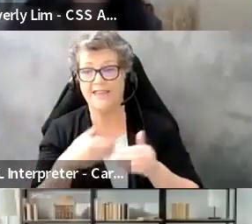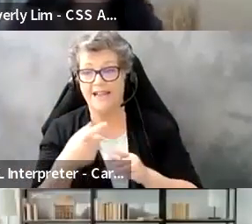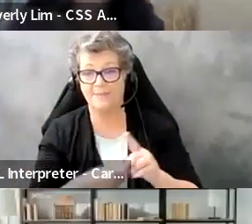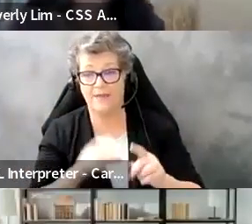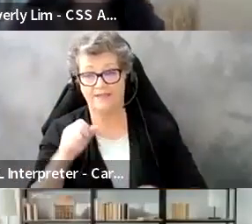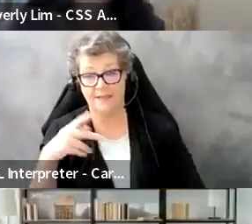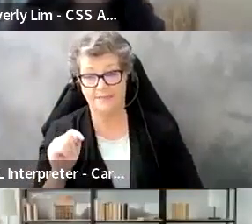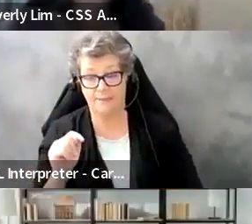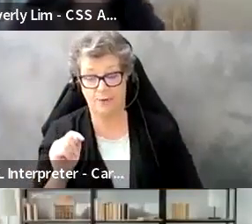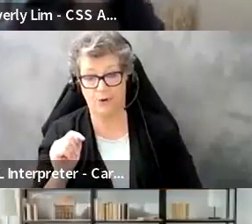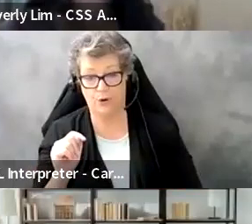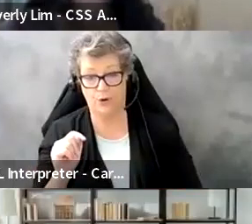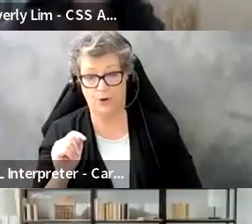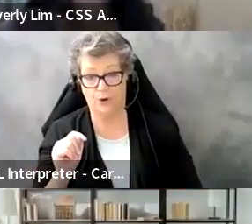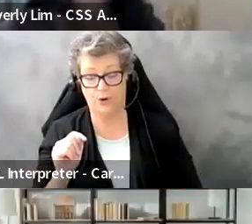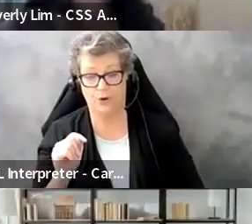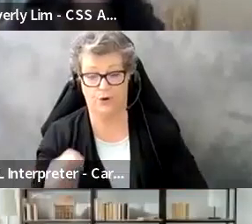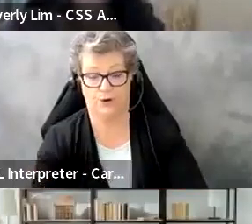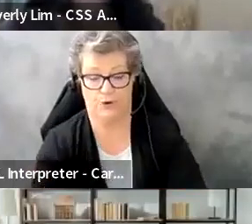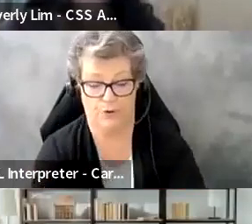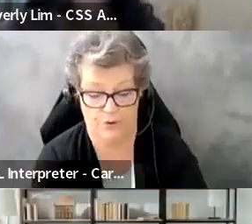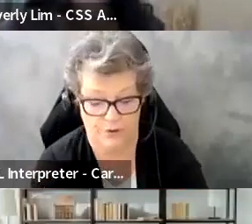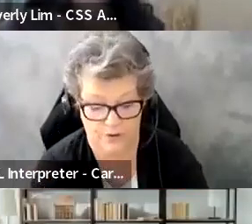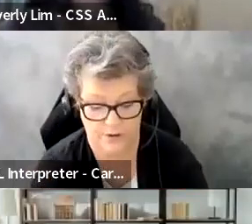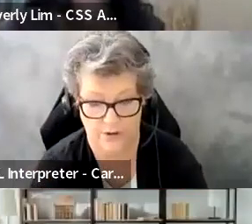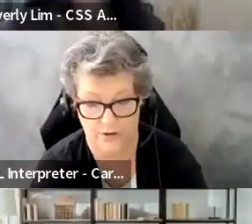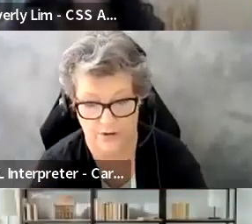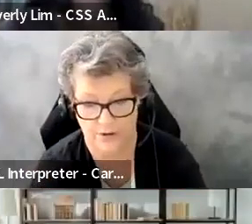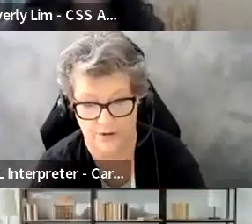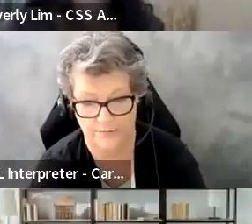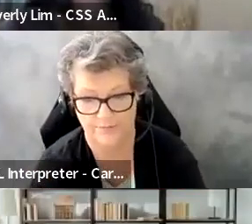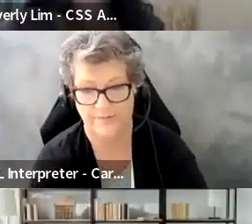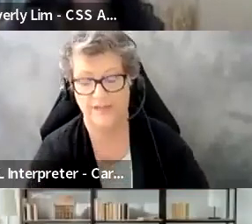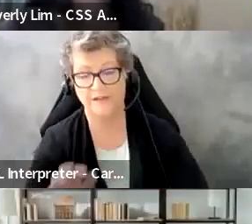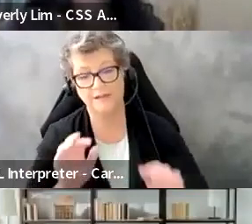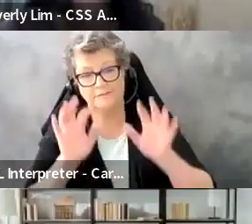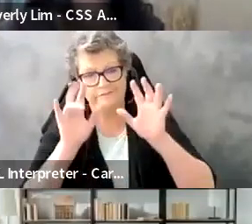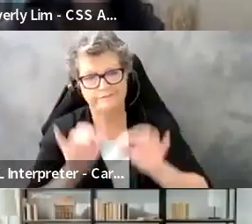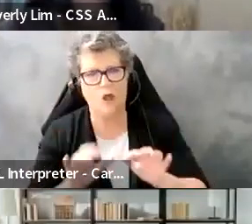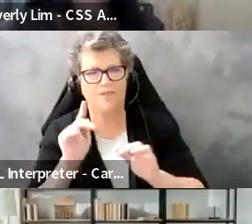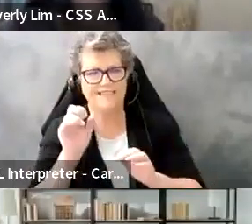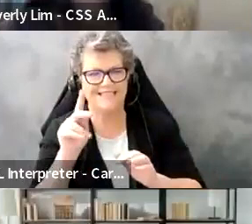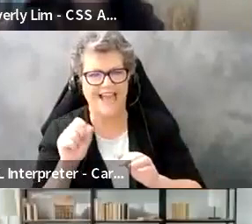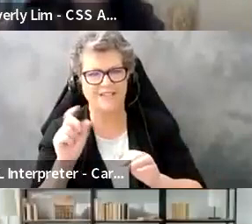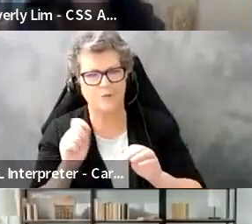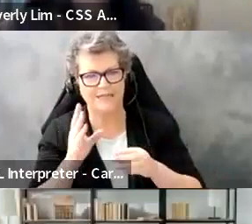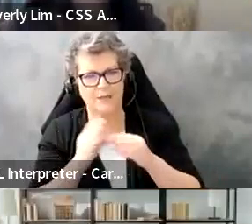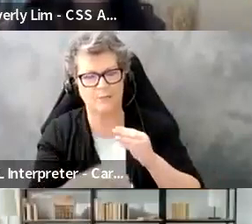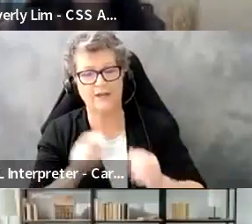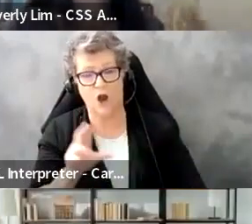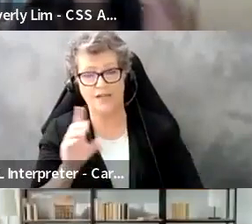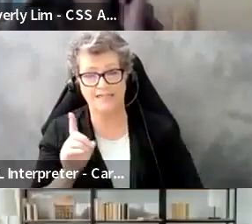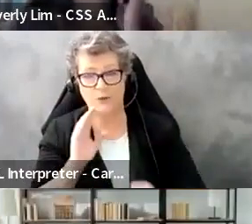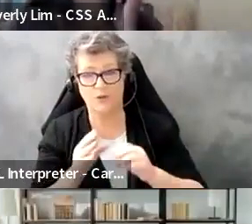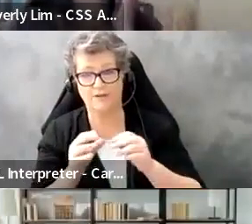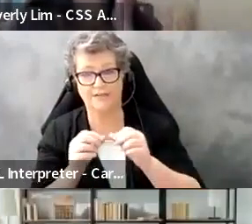September, filled with all kinds of tasks that we need to complete. So R&D will continue with